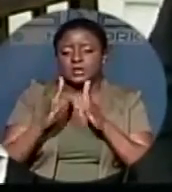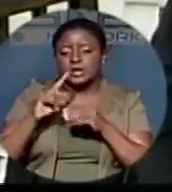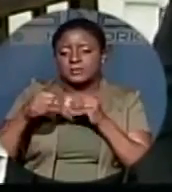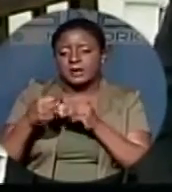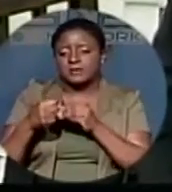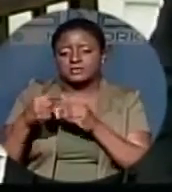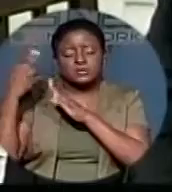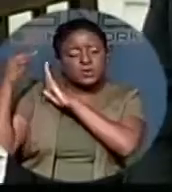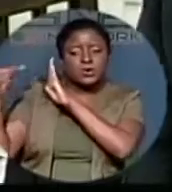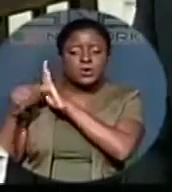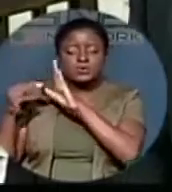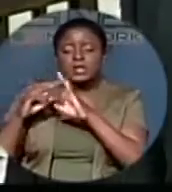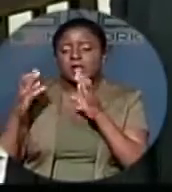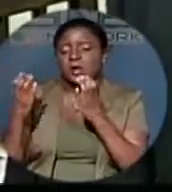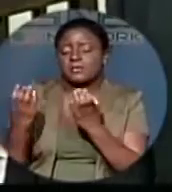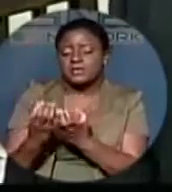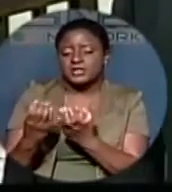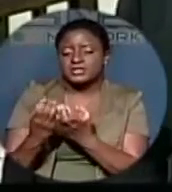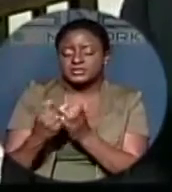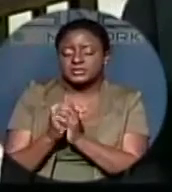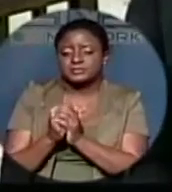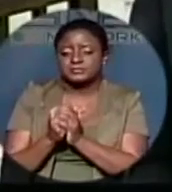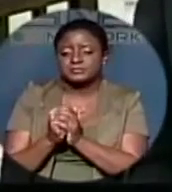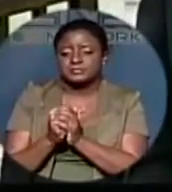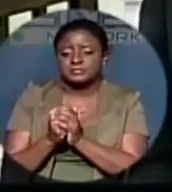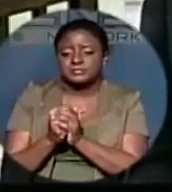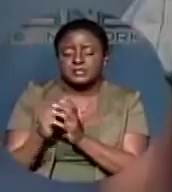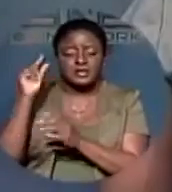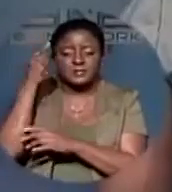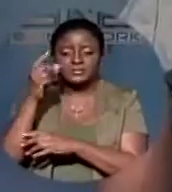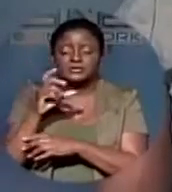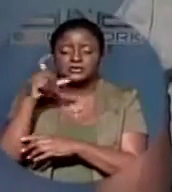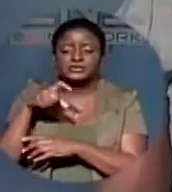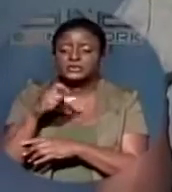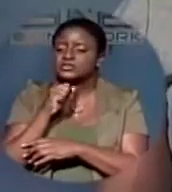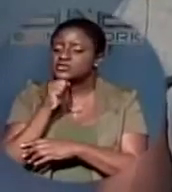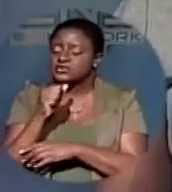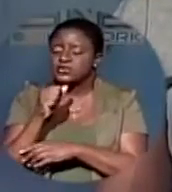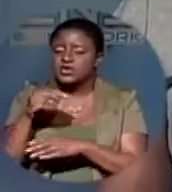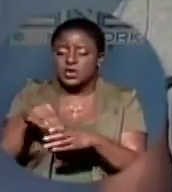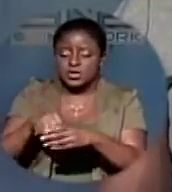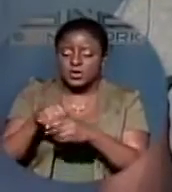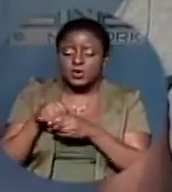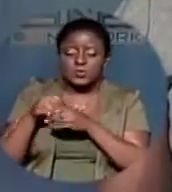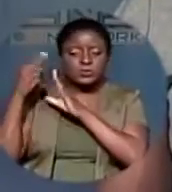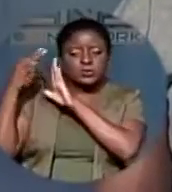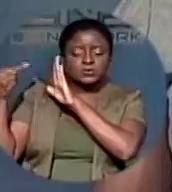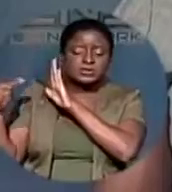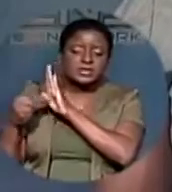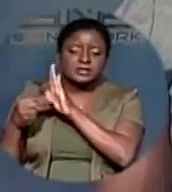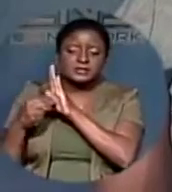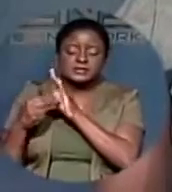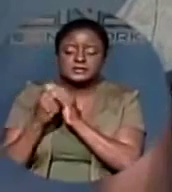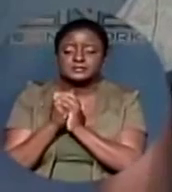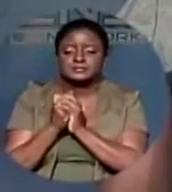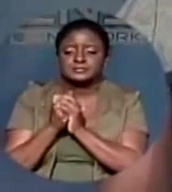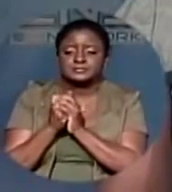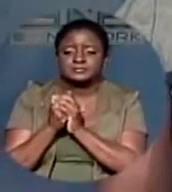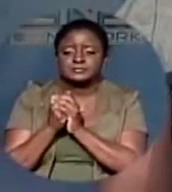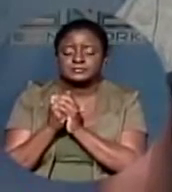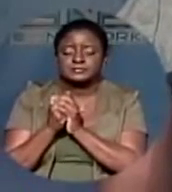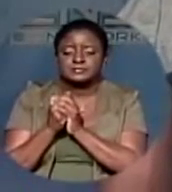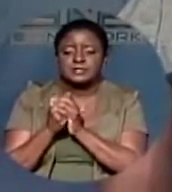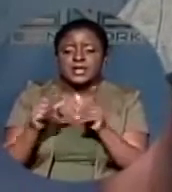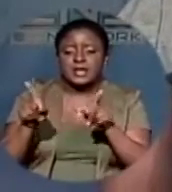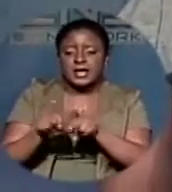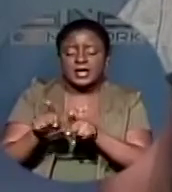man. The government of Bahamas ain't supposed to be in the business of owning hotels. Now, just as Minister of State for Finance, the